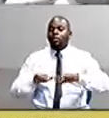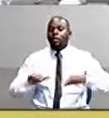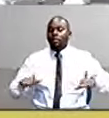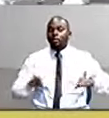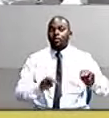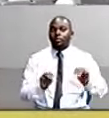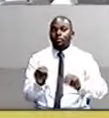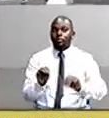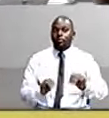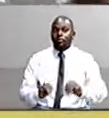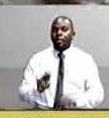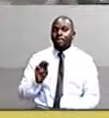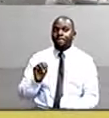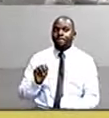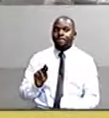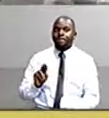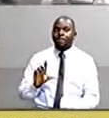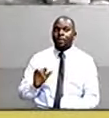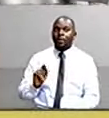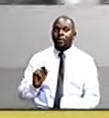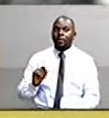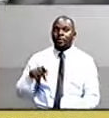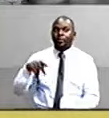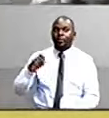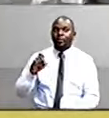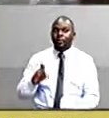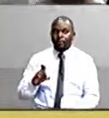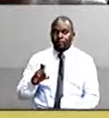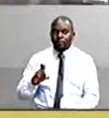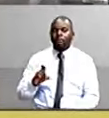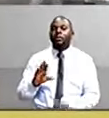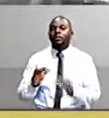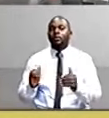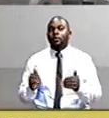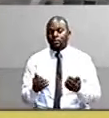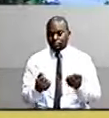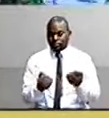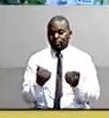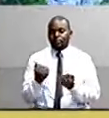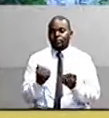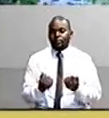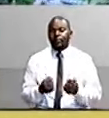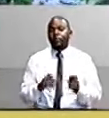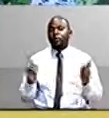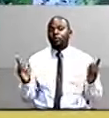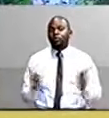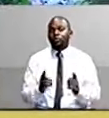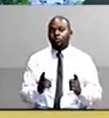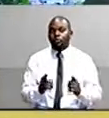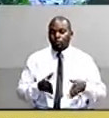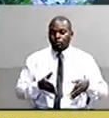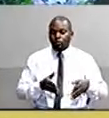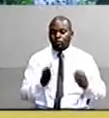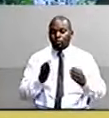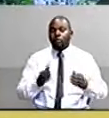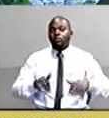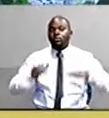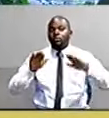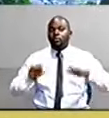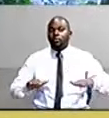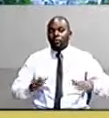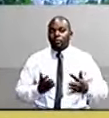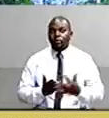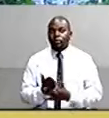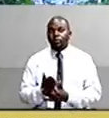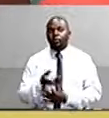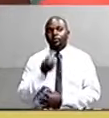managed by Multiplex. According to KCCA, owners of vehicles will get short routes to parking spaces through their